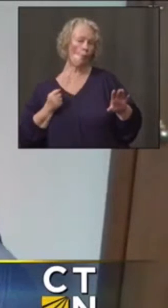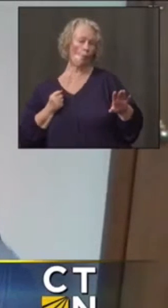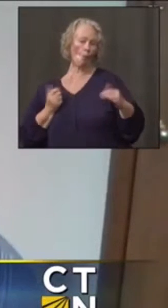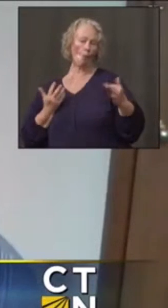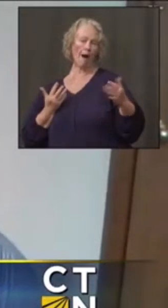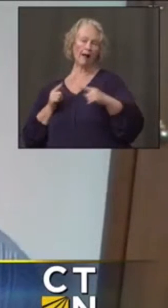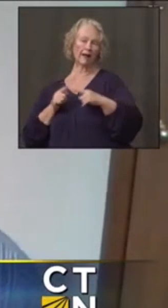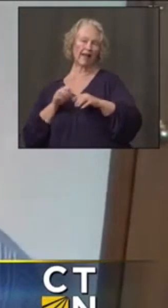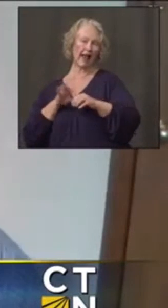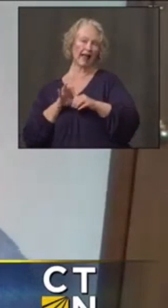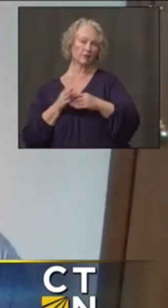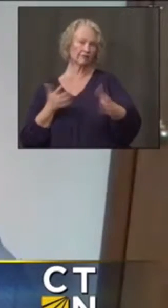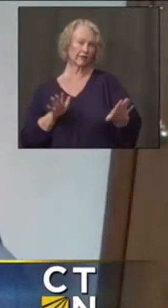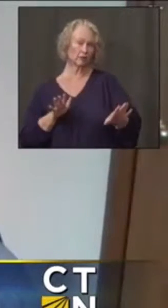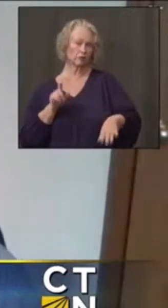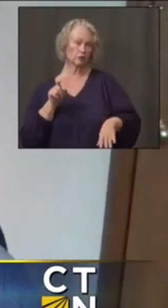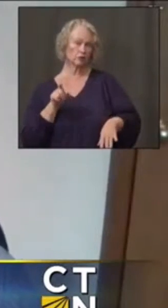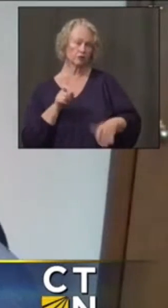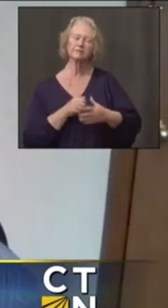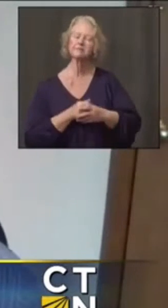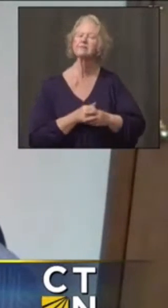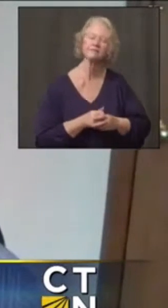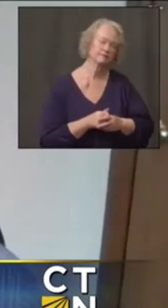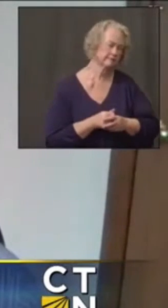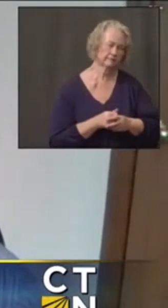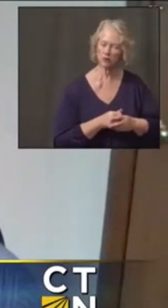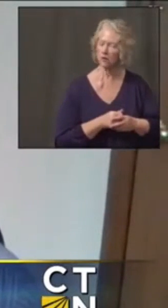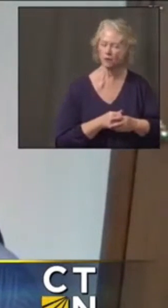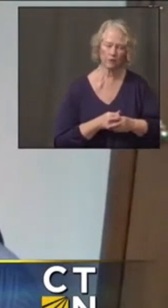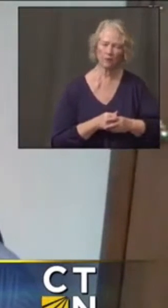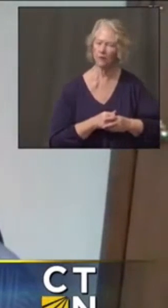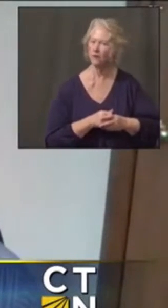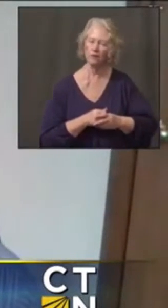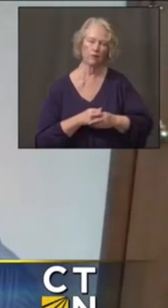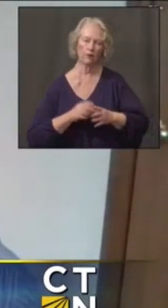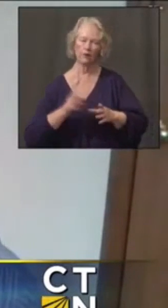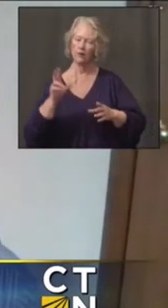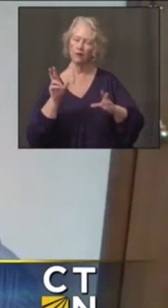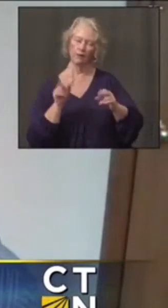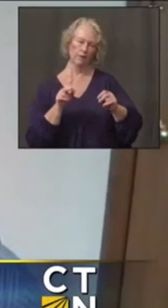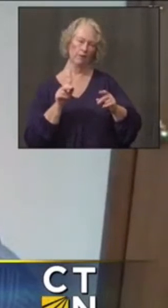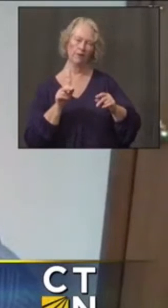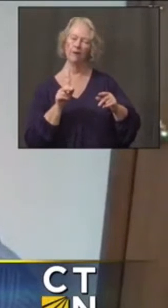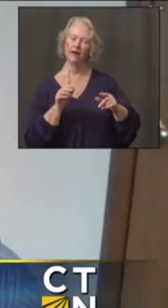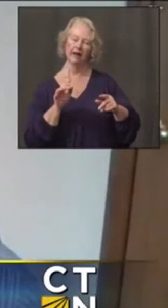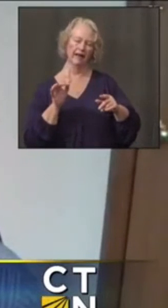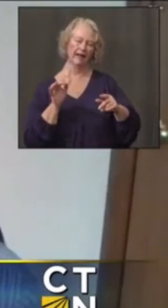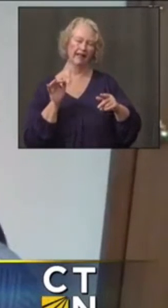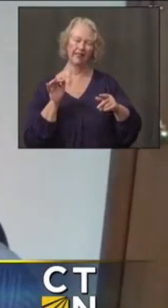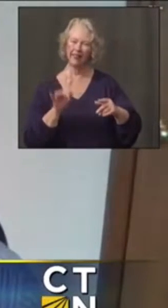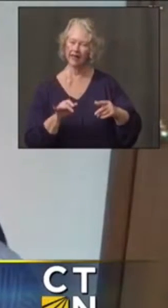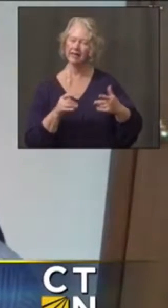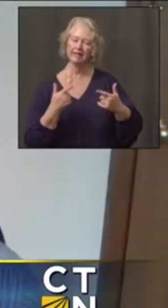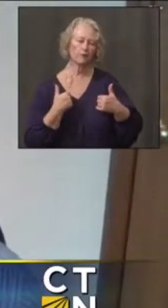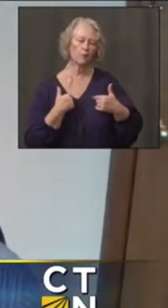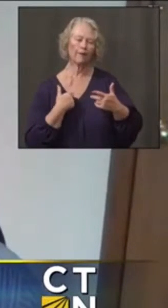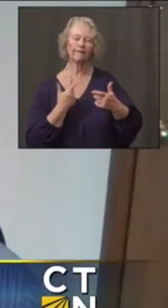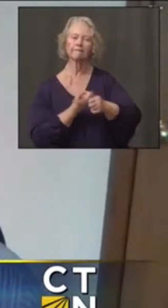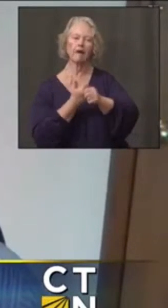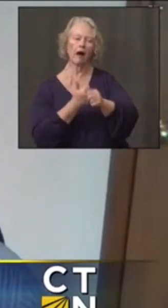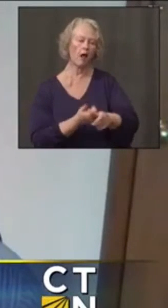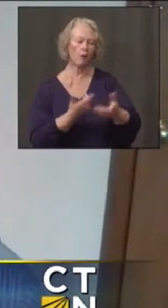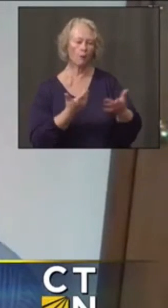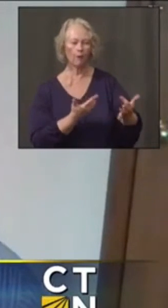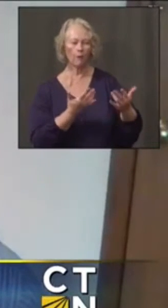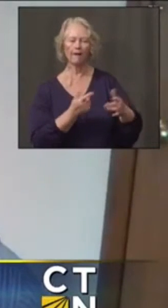Oh, sure. No. So this has always been an event and data-driven readout. So part of